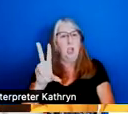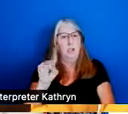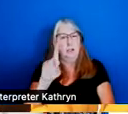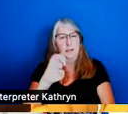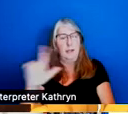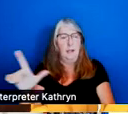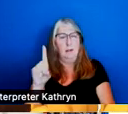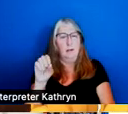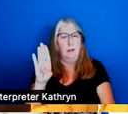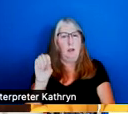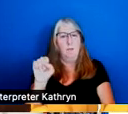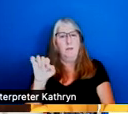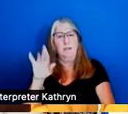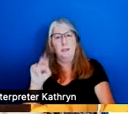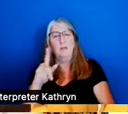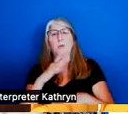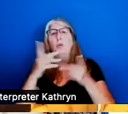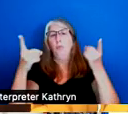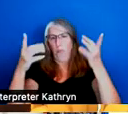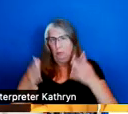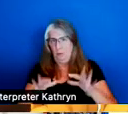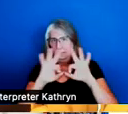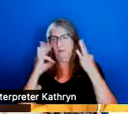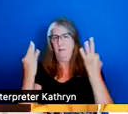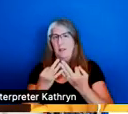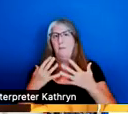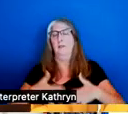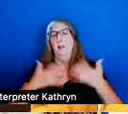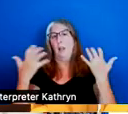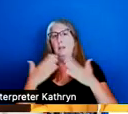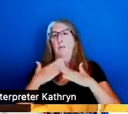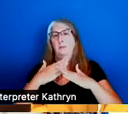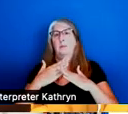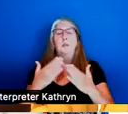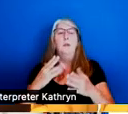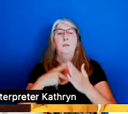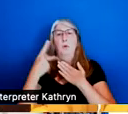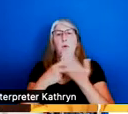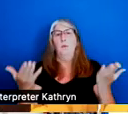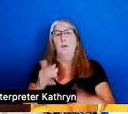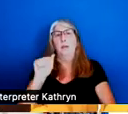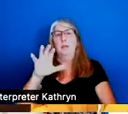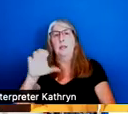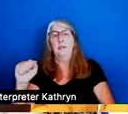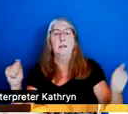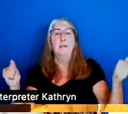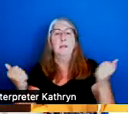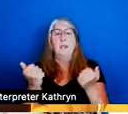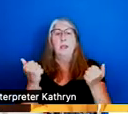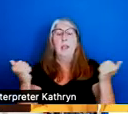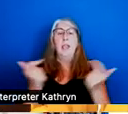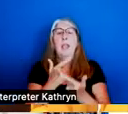our Family Violence Prevention Services program here at ACF. Every stakeholder that I meet knows